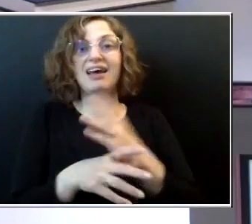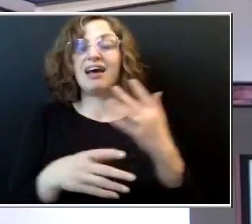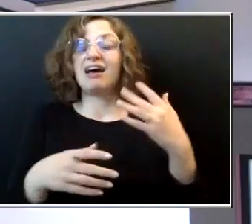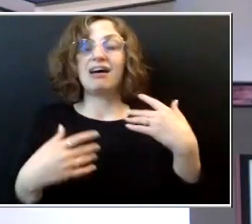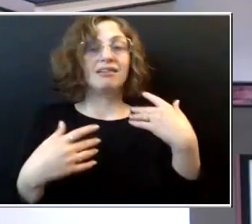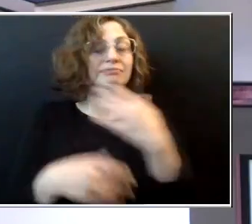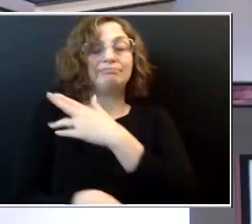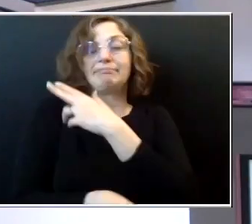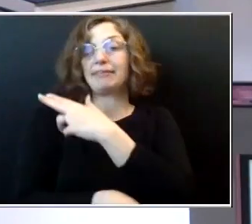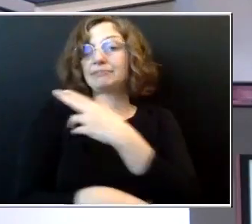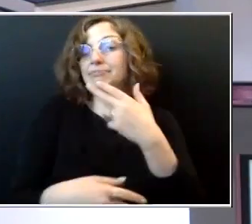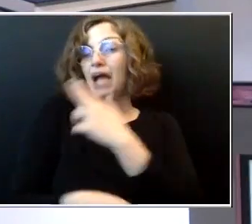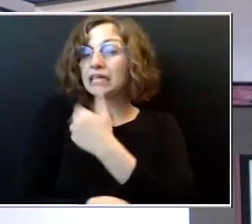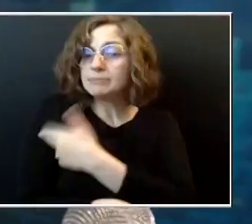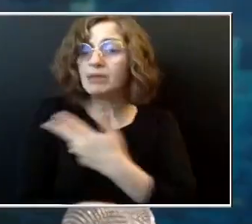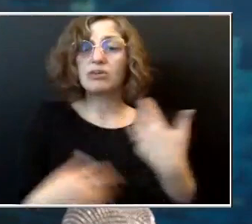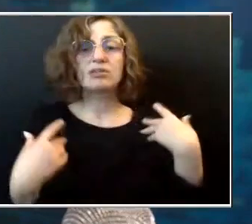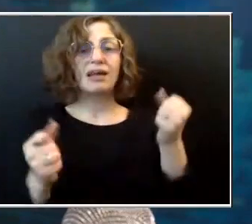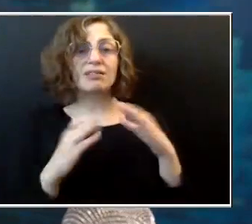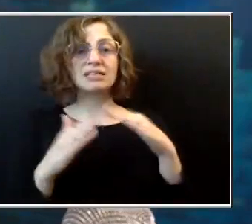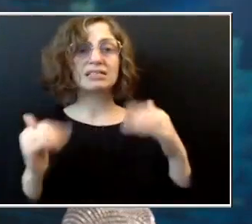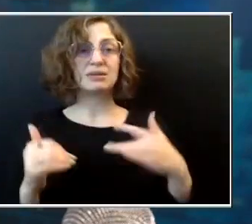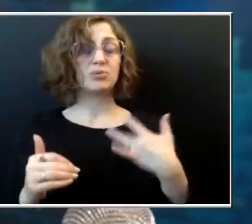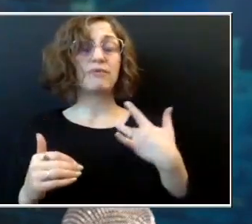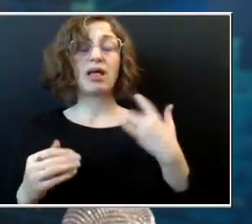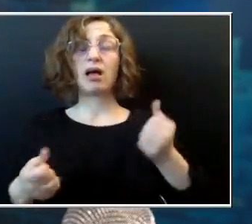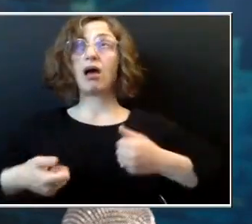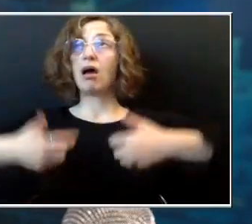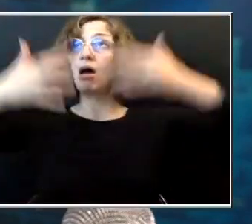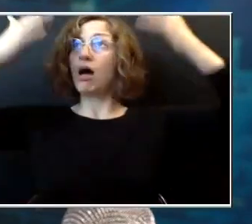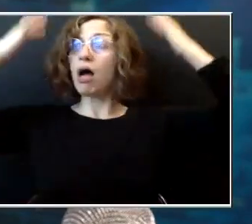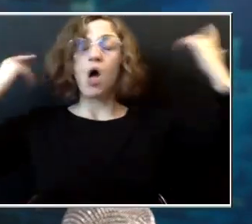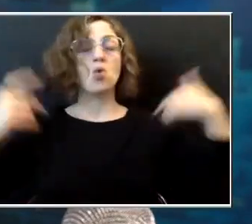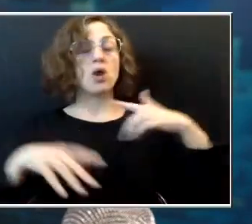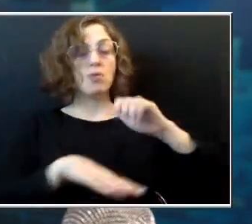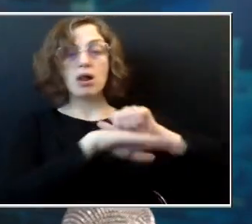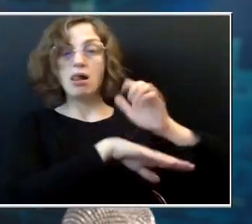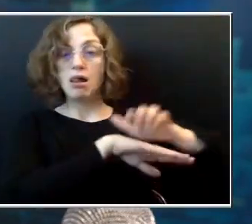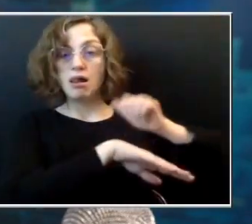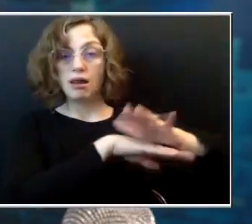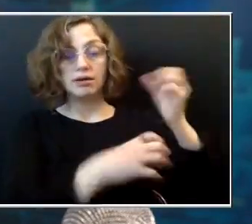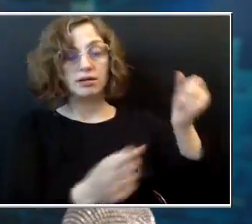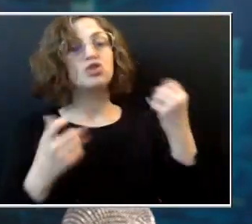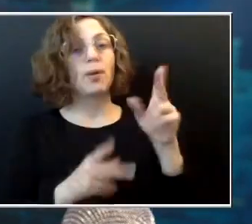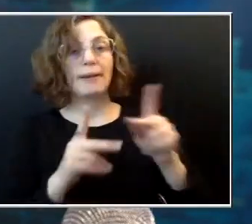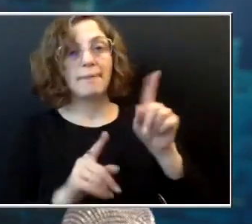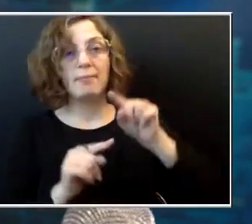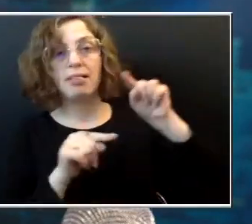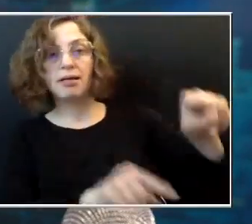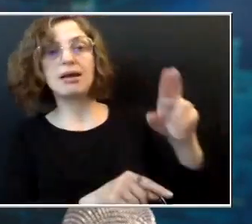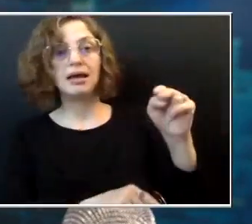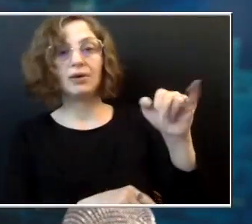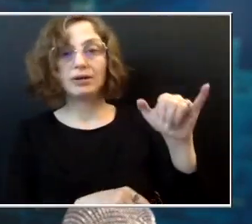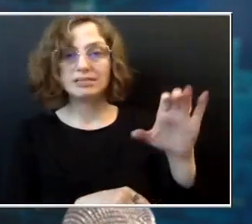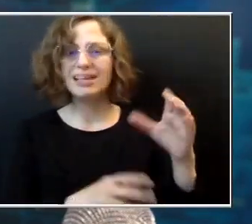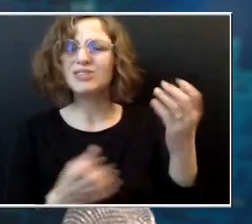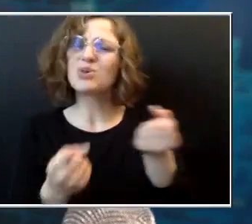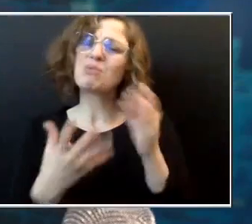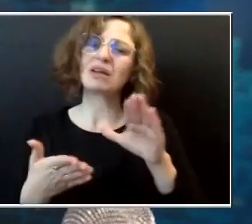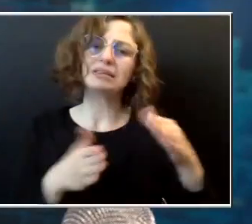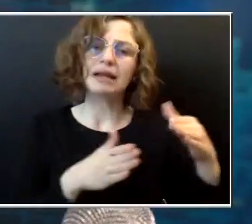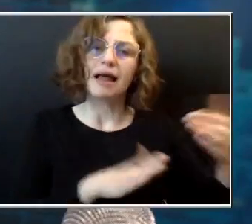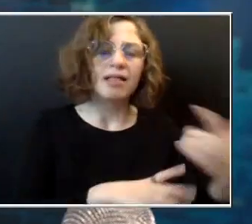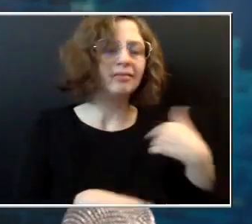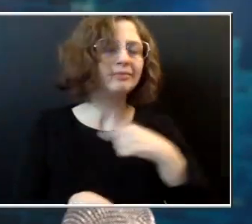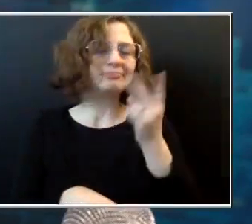to New York City to try and help manage the crisis, and so much death. And so much death. We saw the pictures from Italy and other places where I think